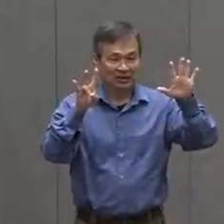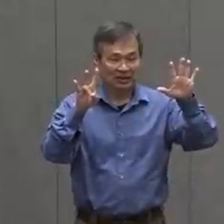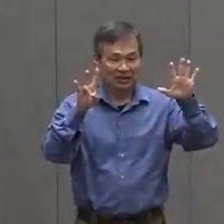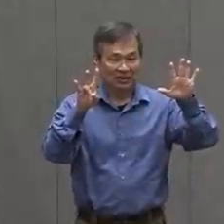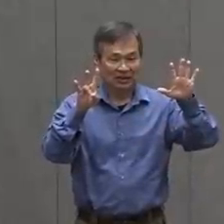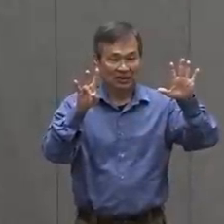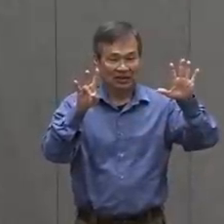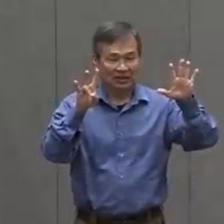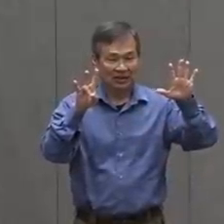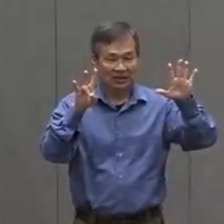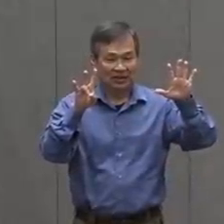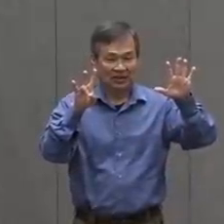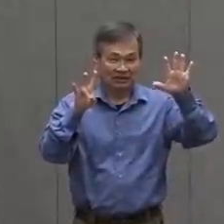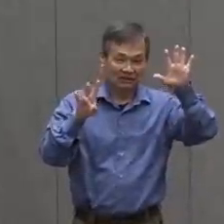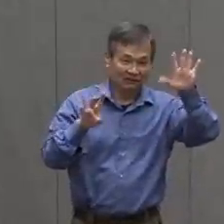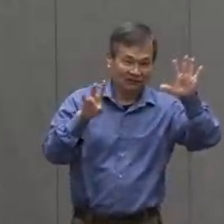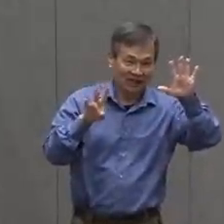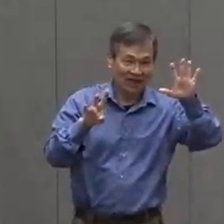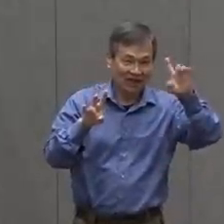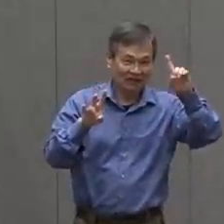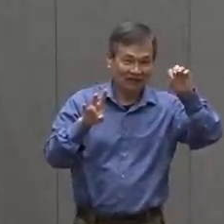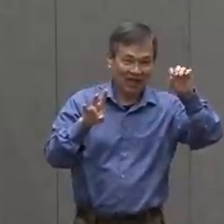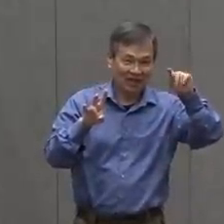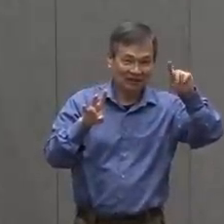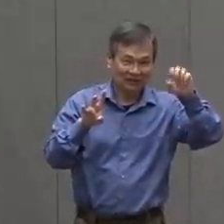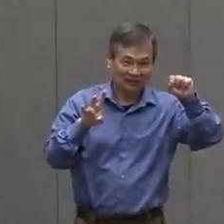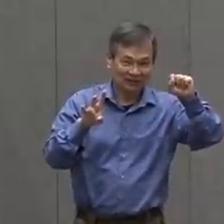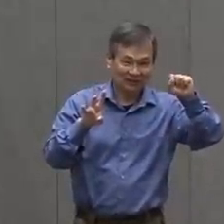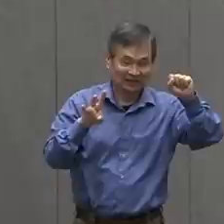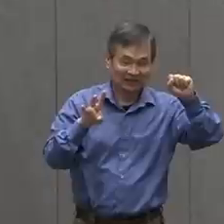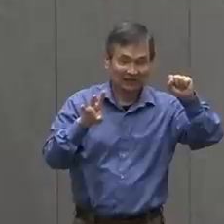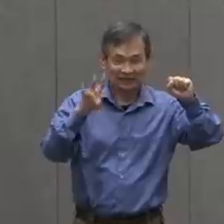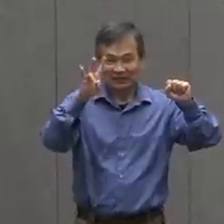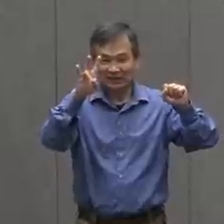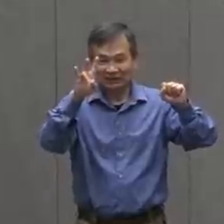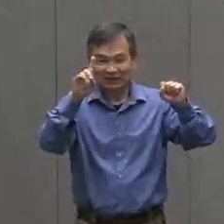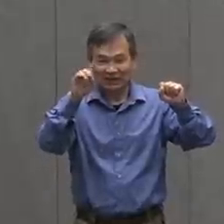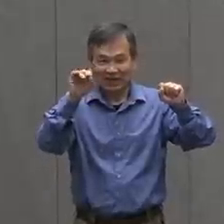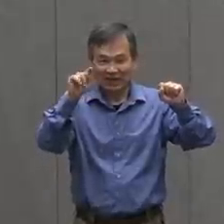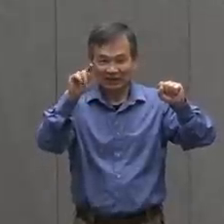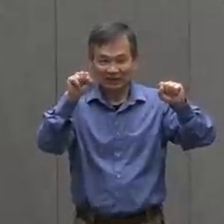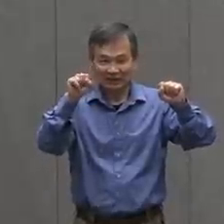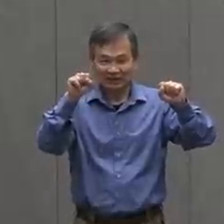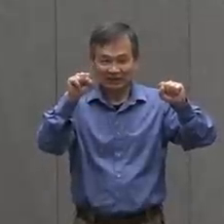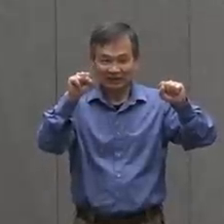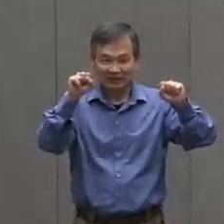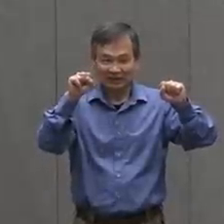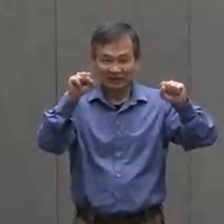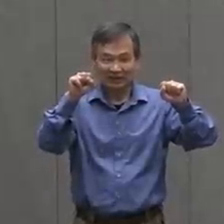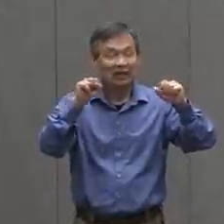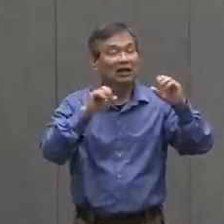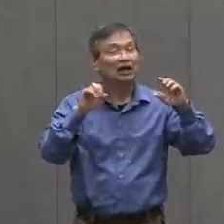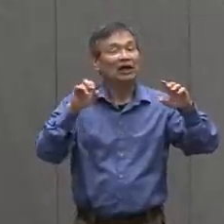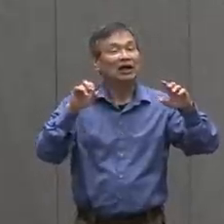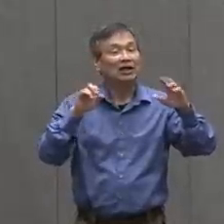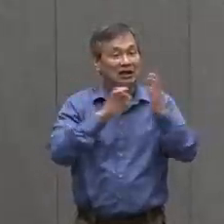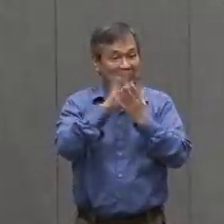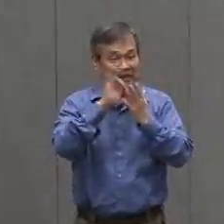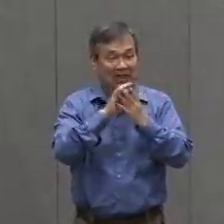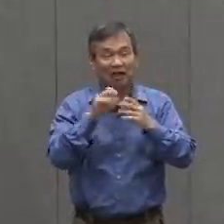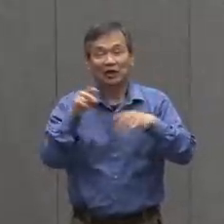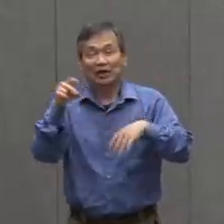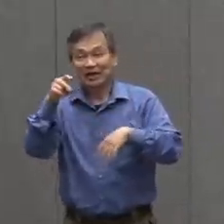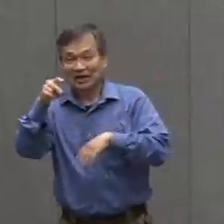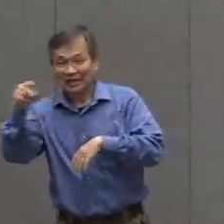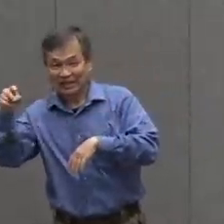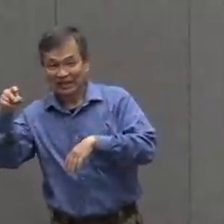add 5 dots to 7 dots. So let me count. And I'm going to start